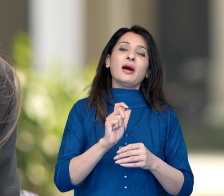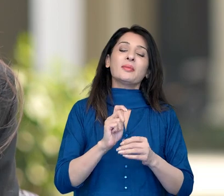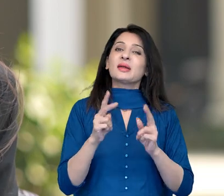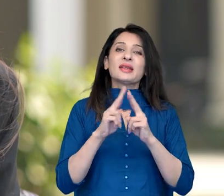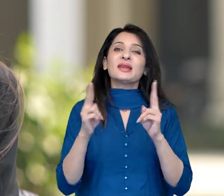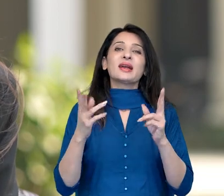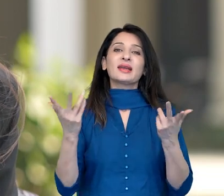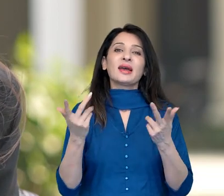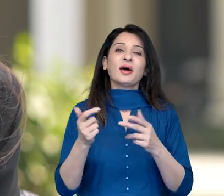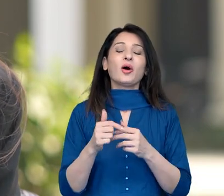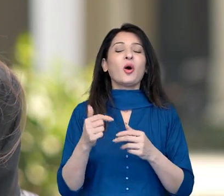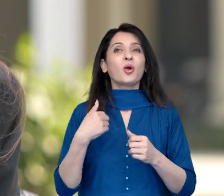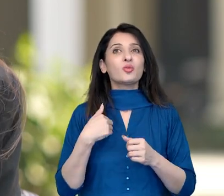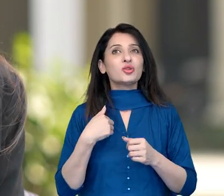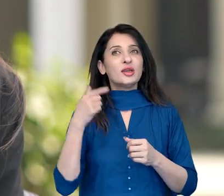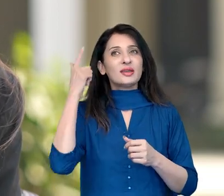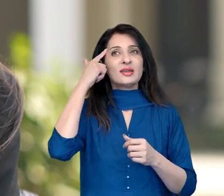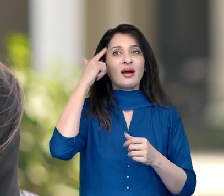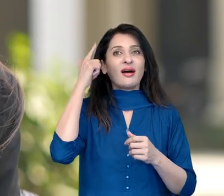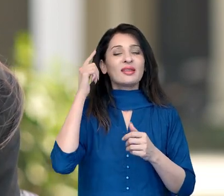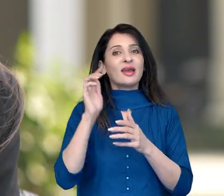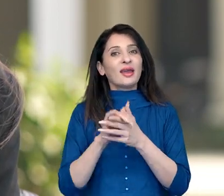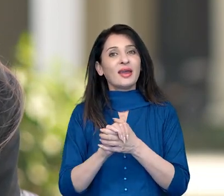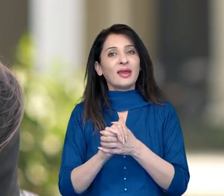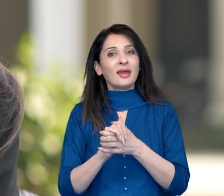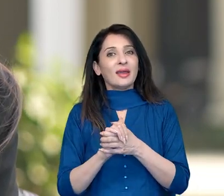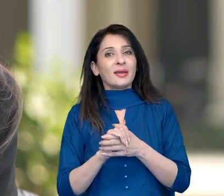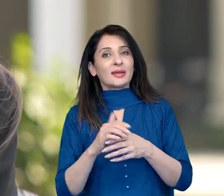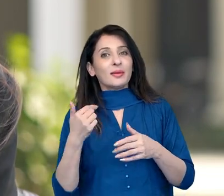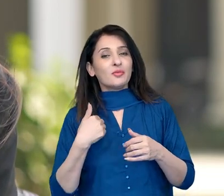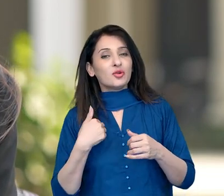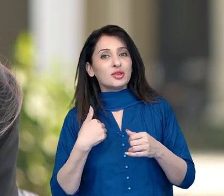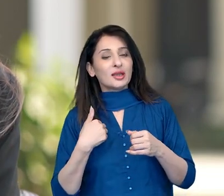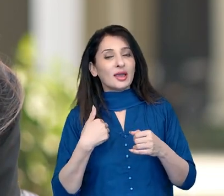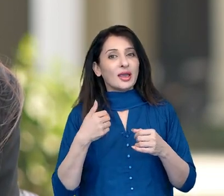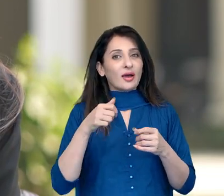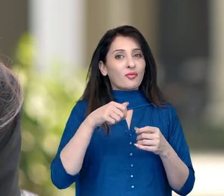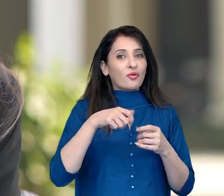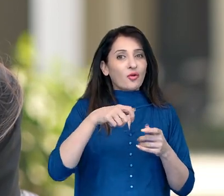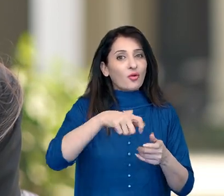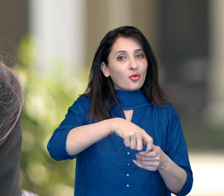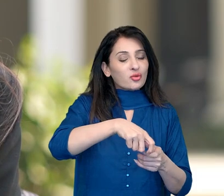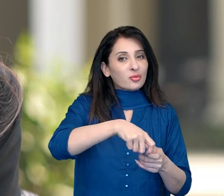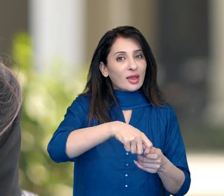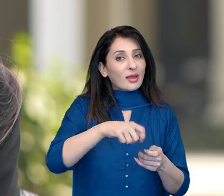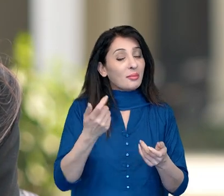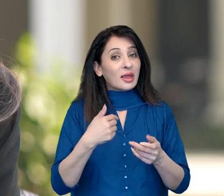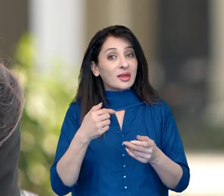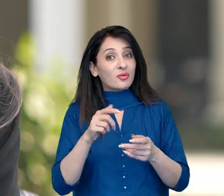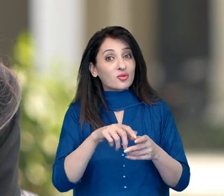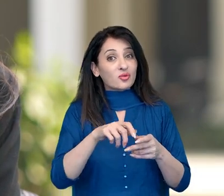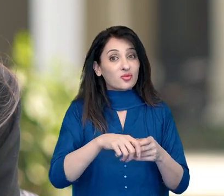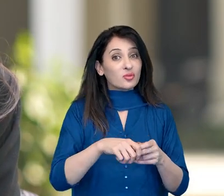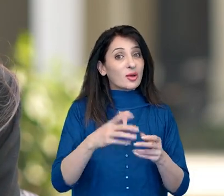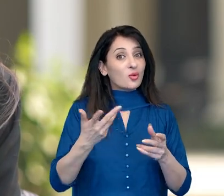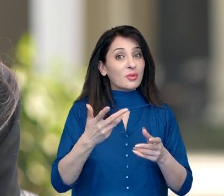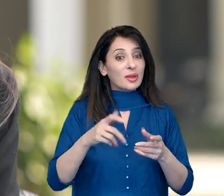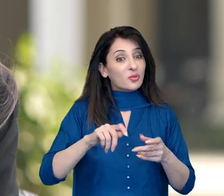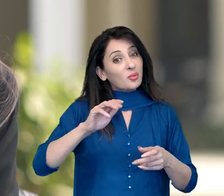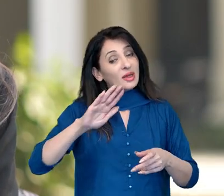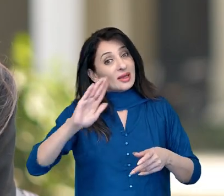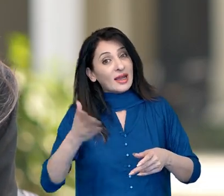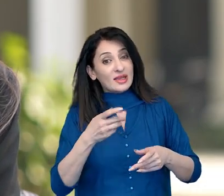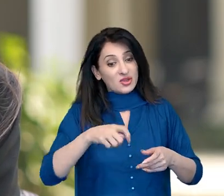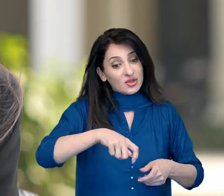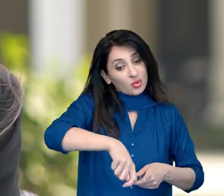raha hai. And I still remember the day when he taught me how to spell the word excavator. And I was so excited that I learned something